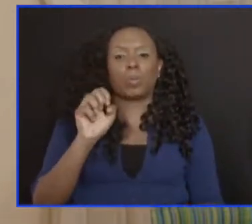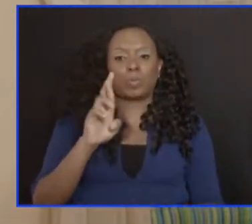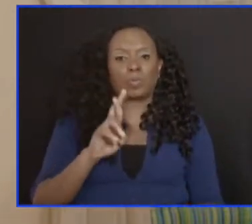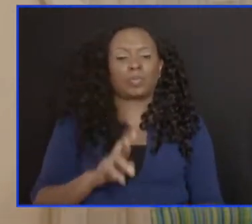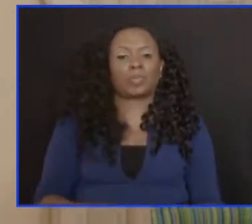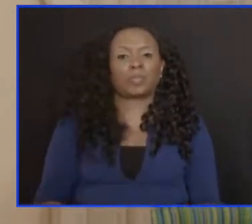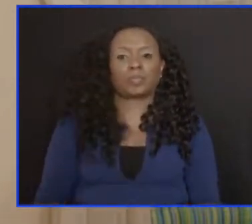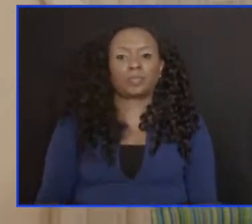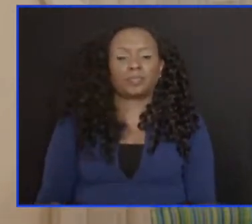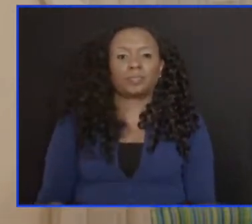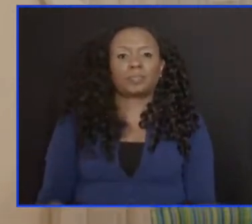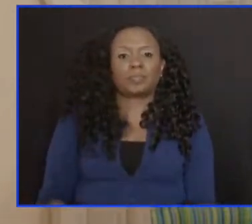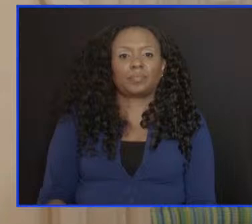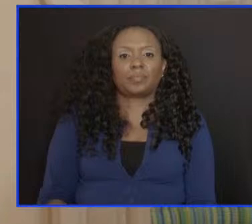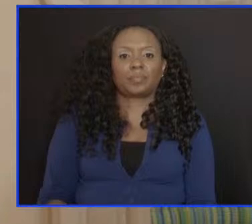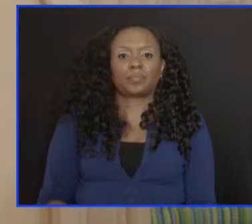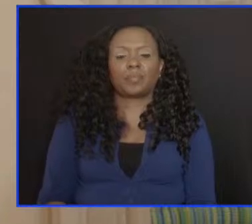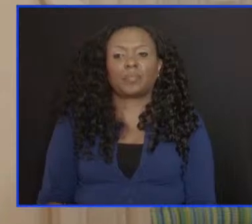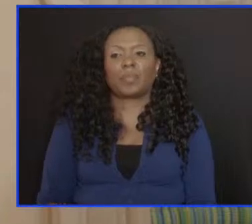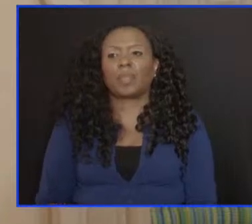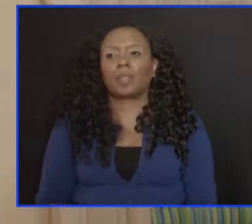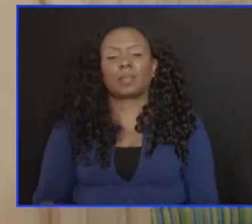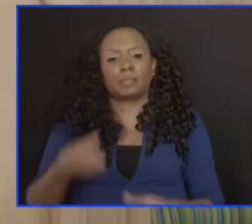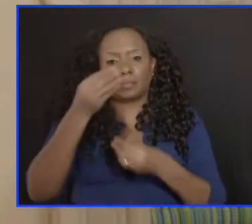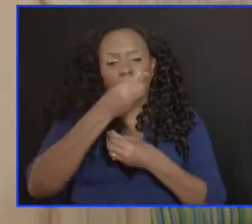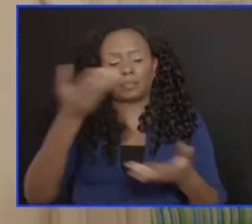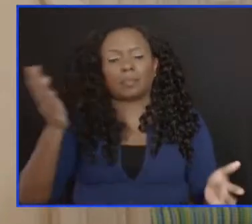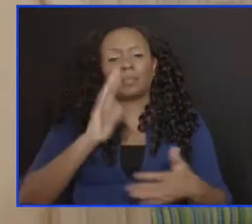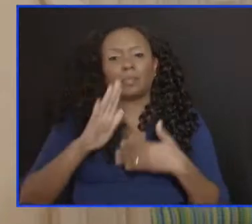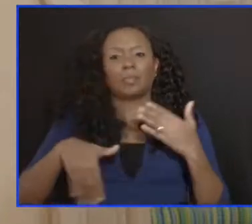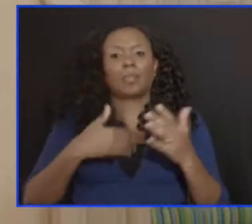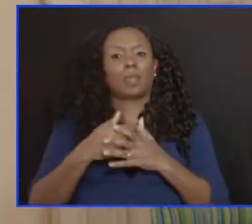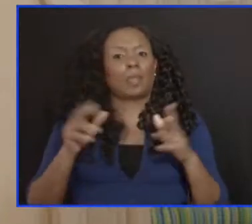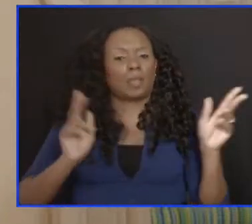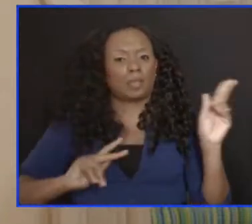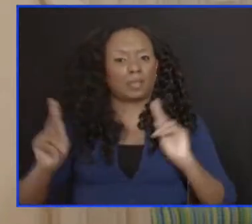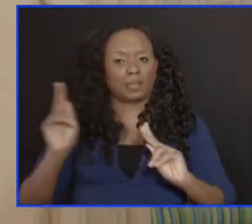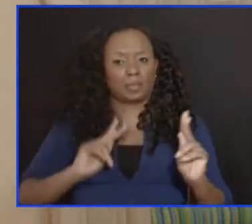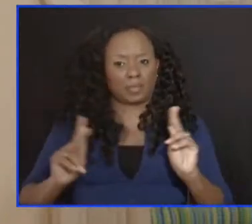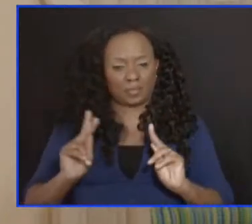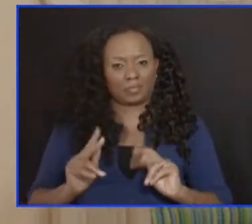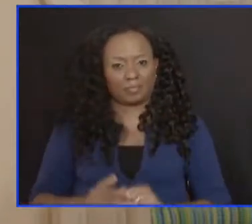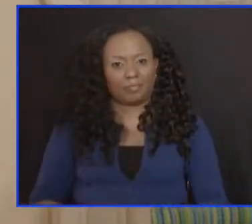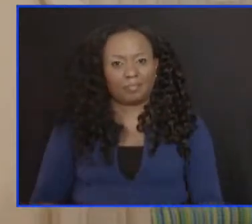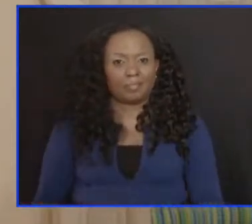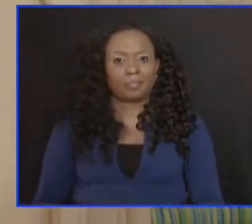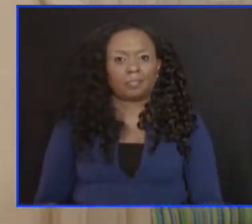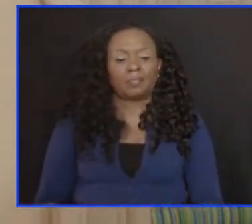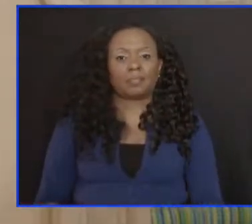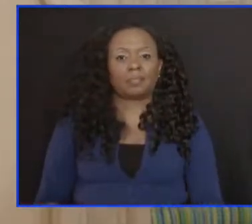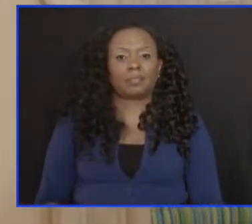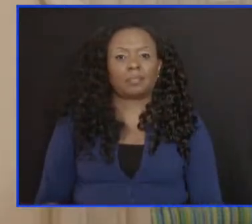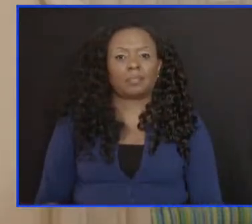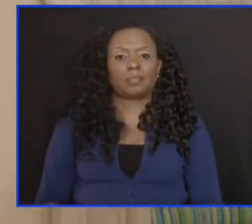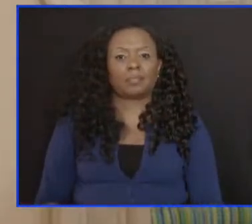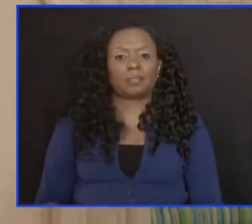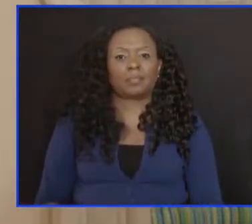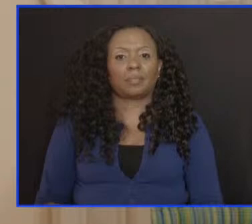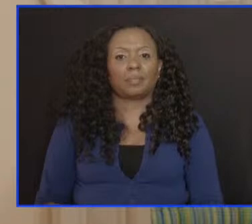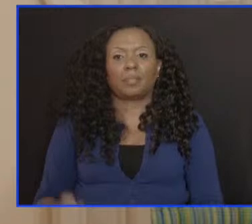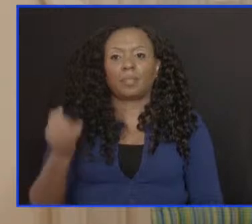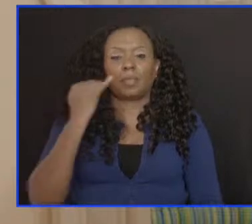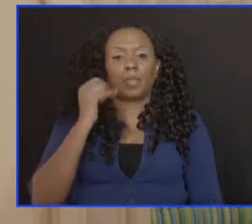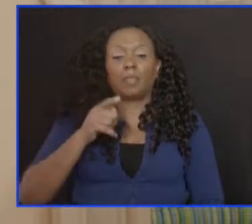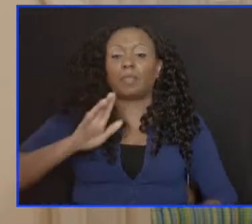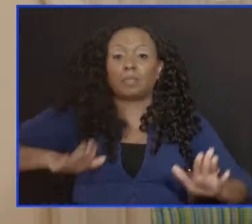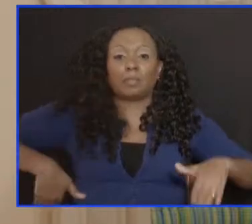is a message to all persons in Barbados. This is a message that we want the persons listening who are not yet